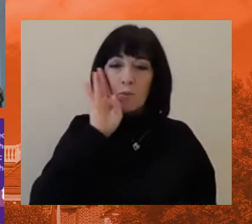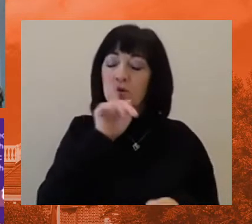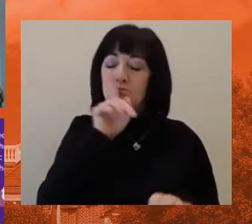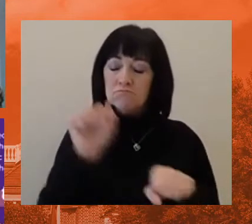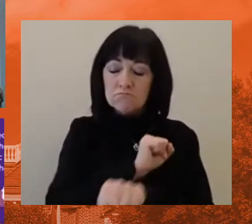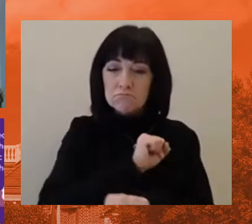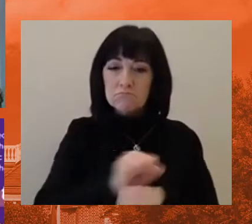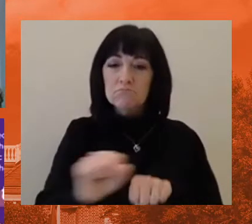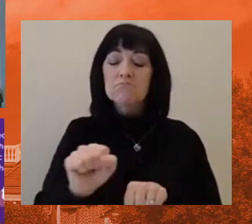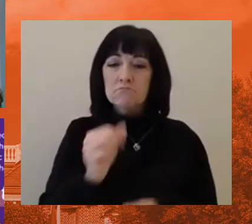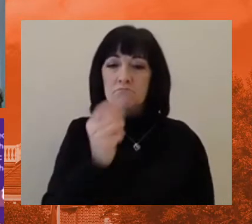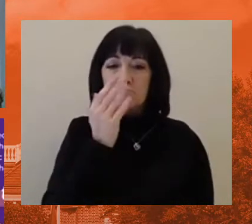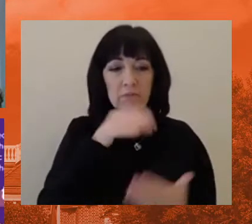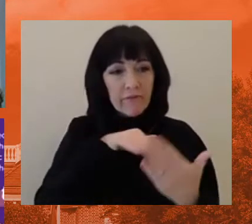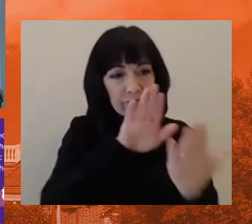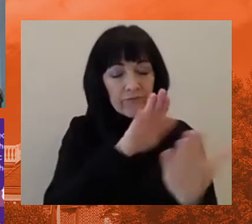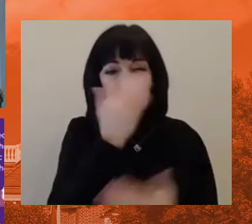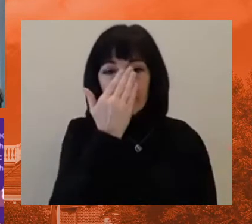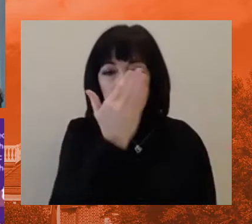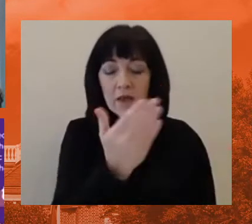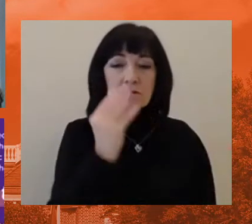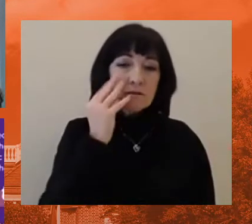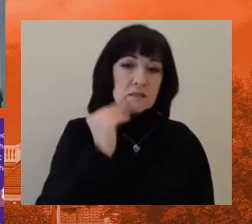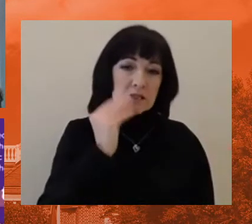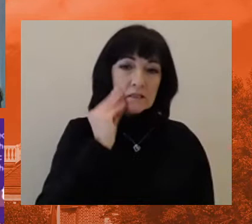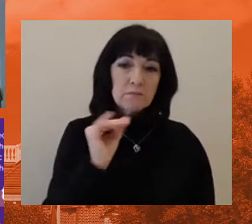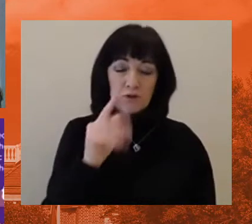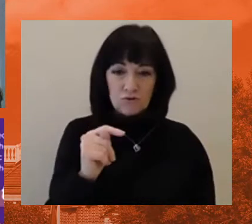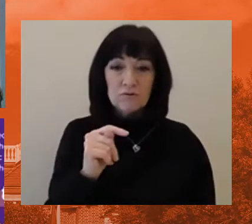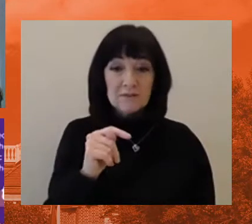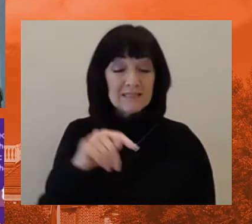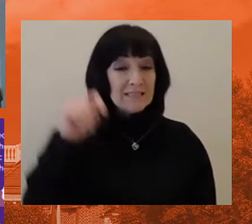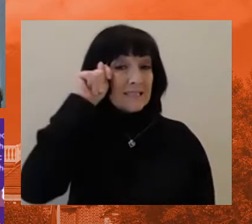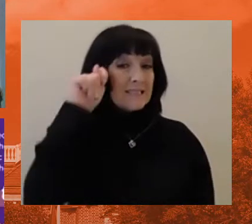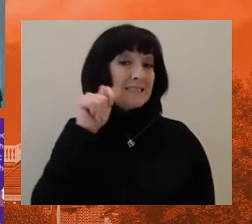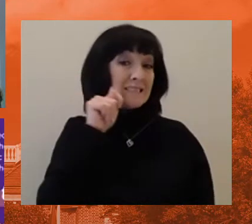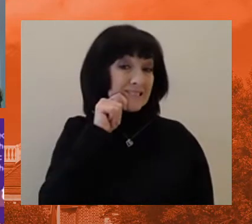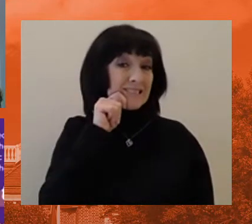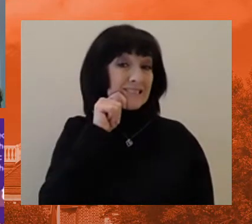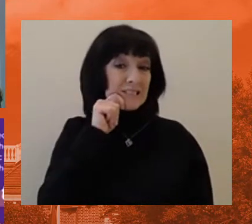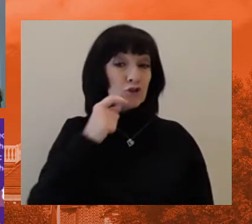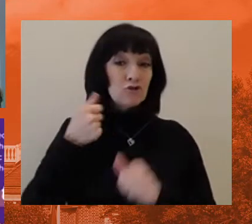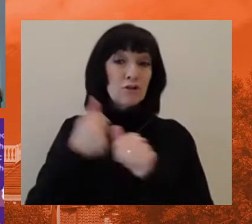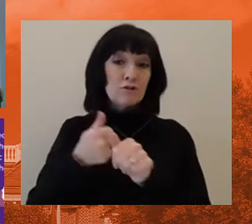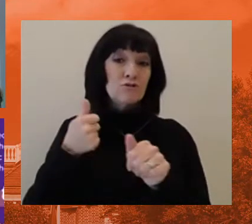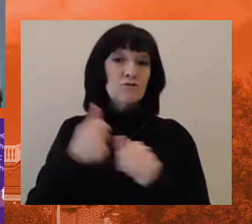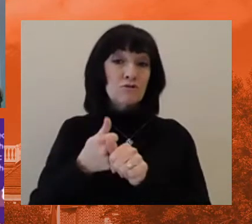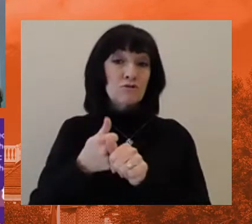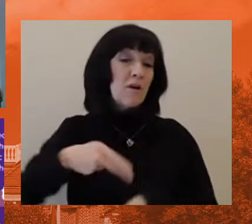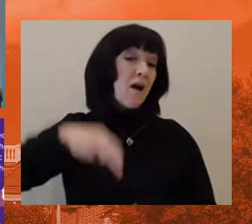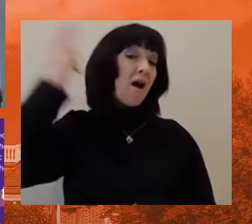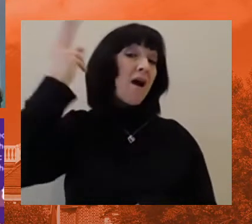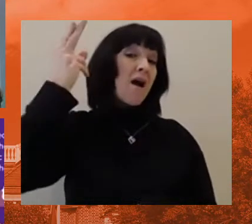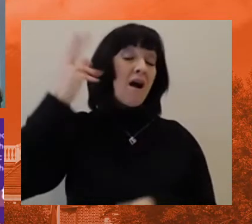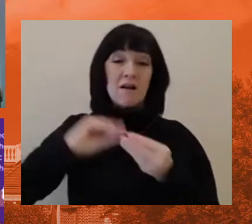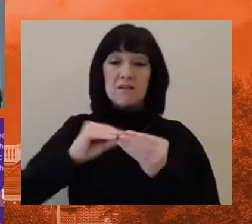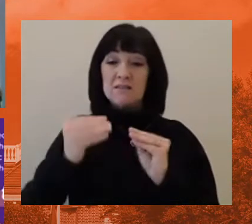sexual abuse. And teenagers experience the highest rate of rape and sexual assault in our nation.